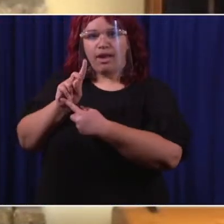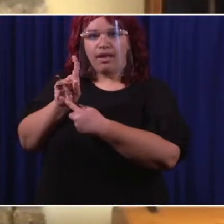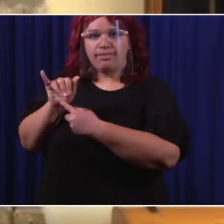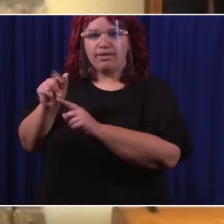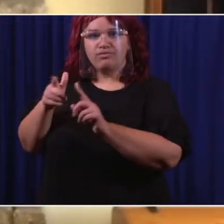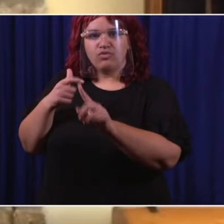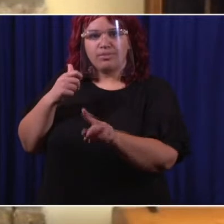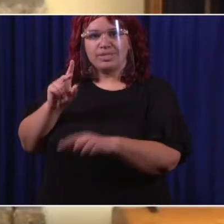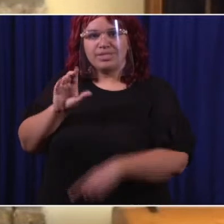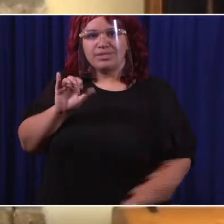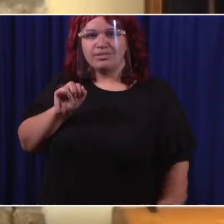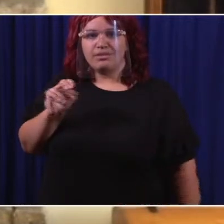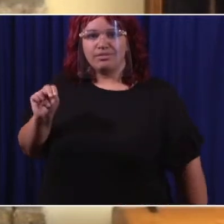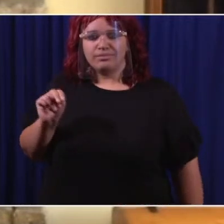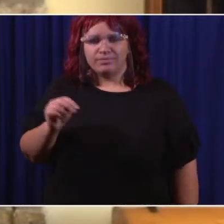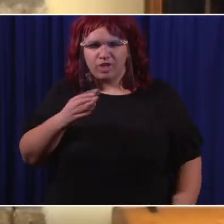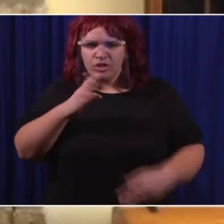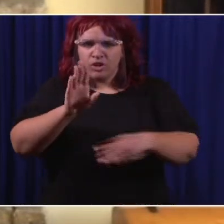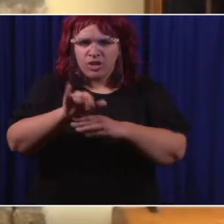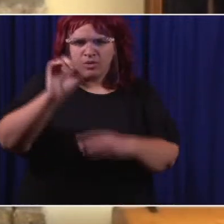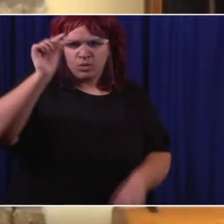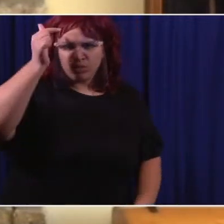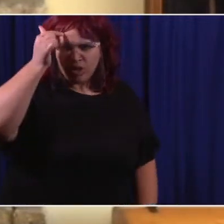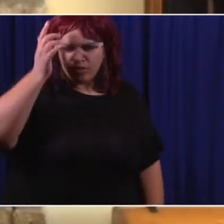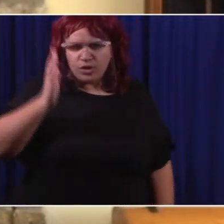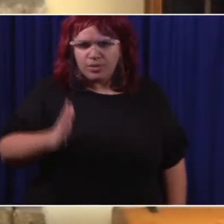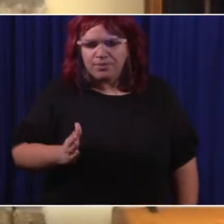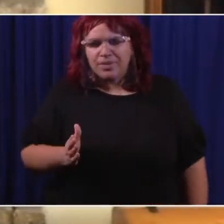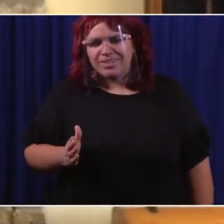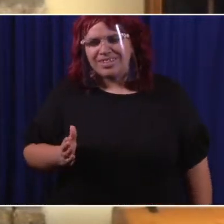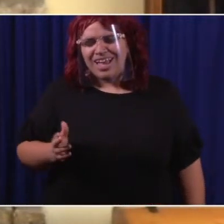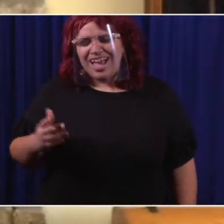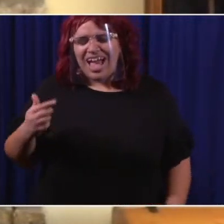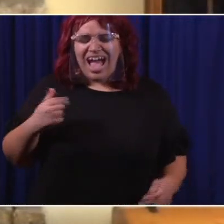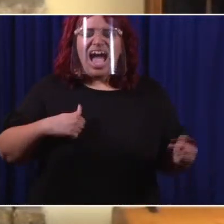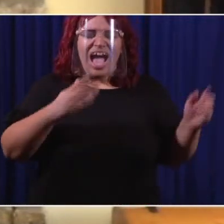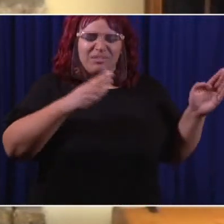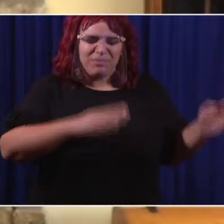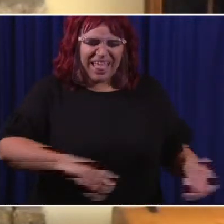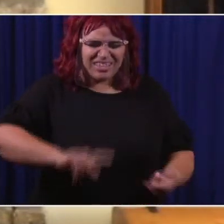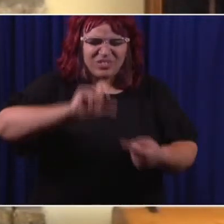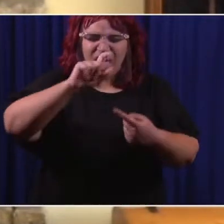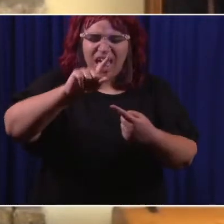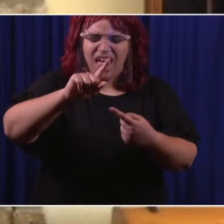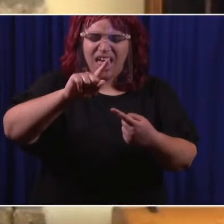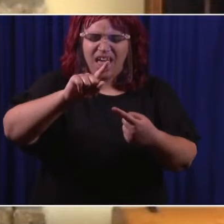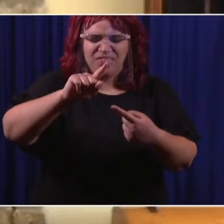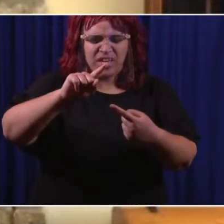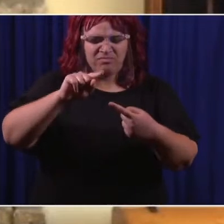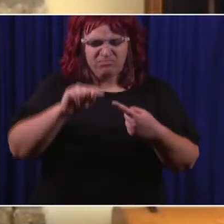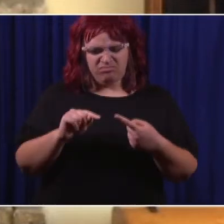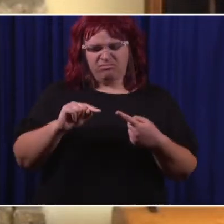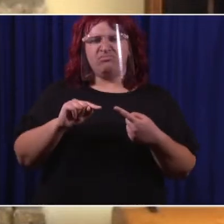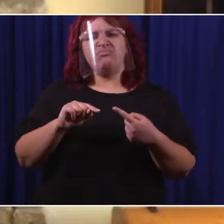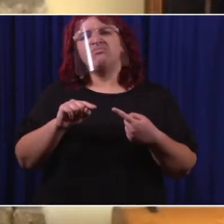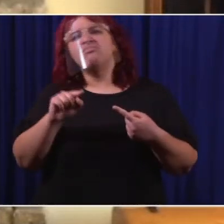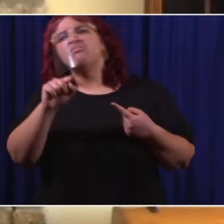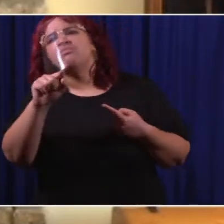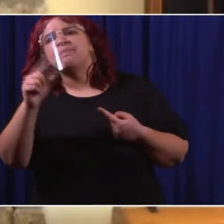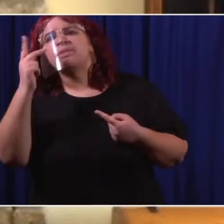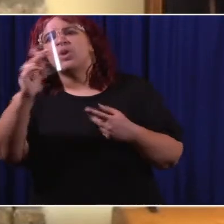Good afternoon, Governor. This wasn't the question I had planned on asking, but based on what you've said today and some of the other